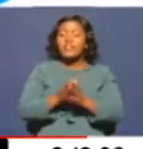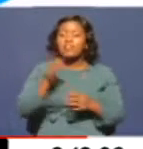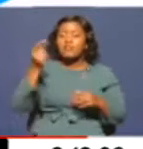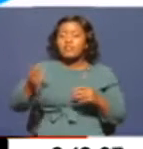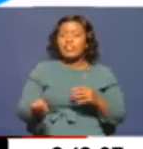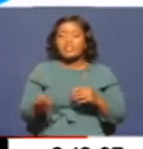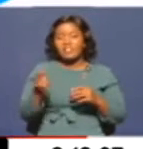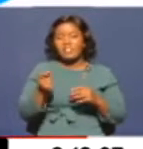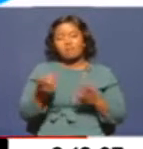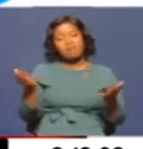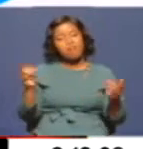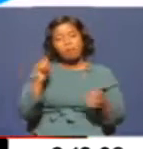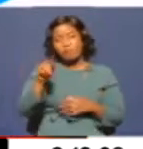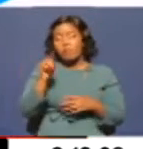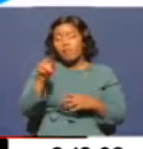It is meant